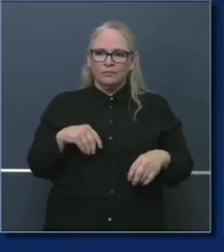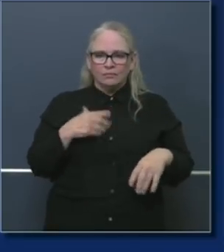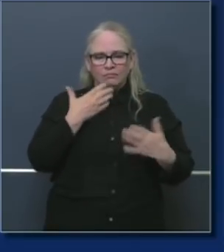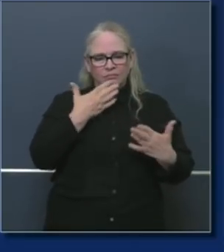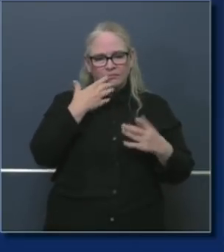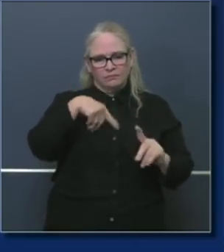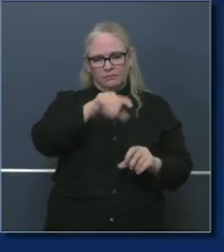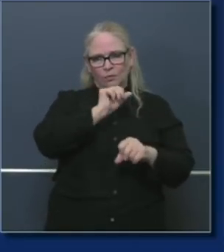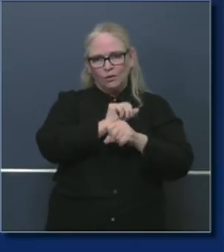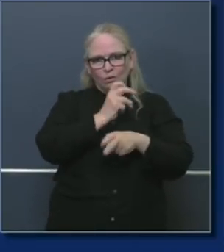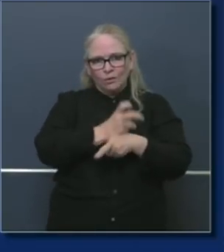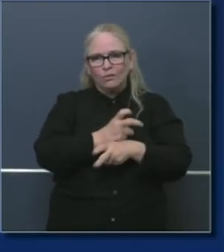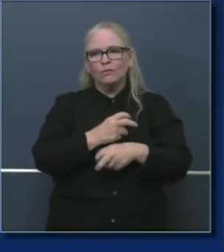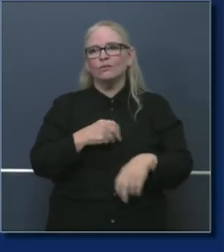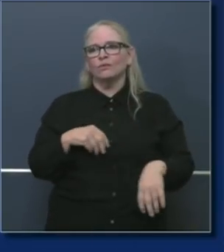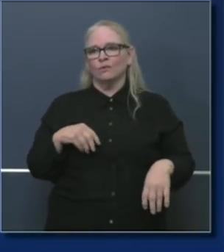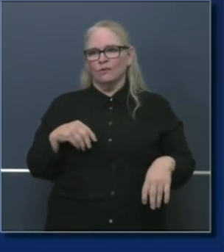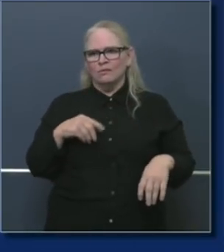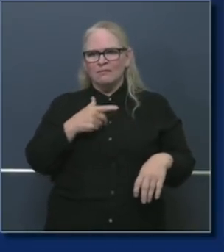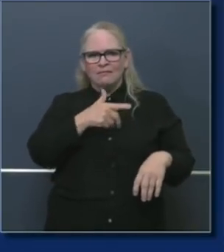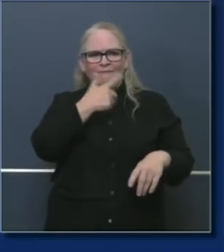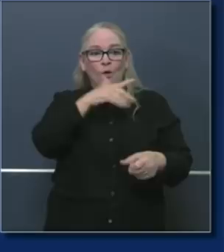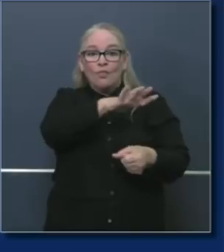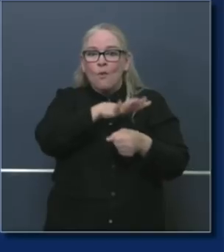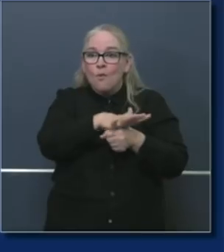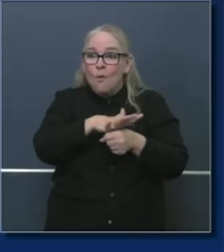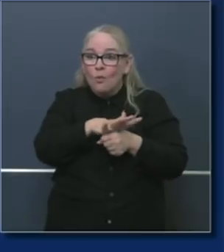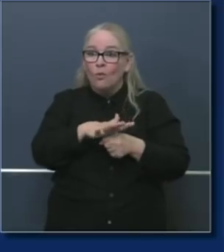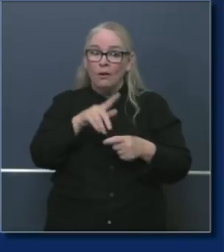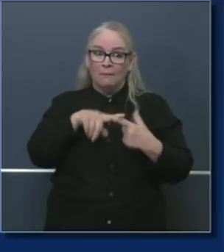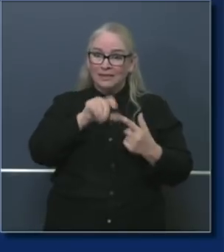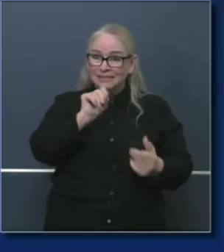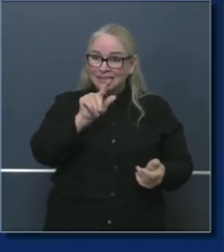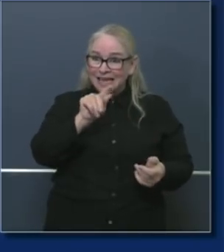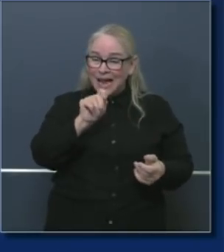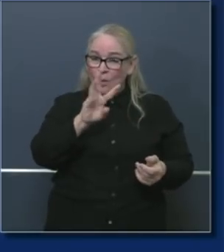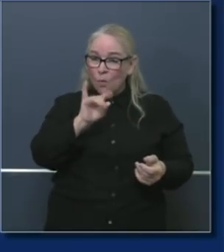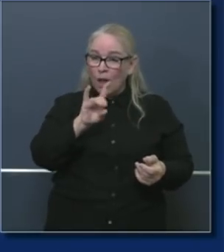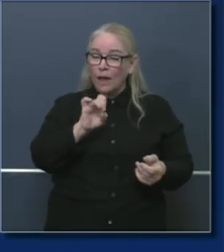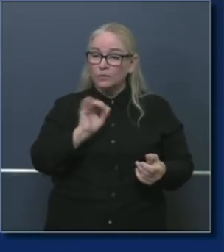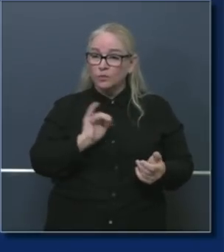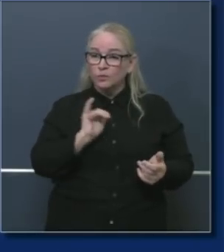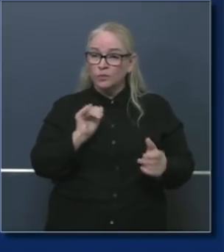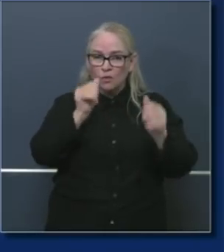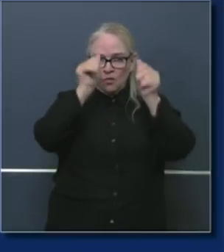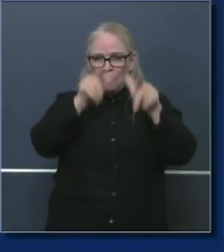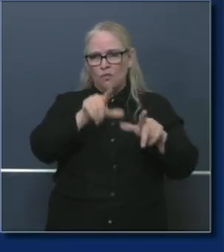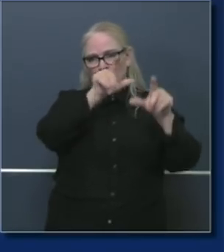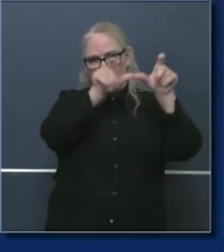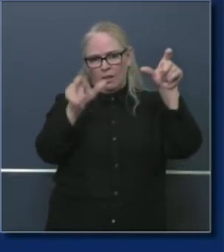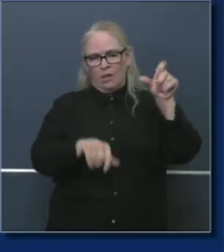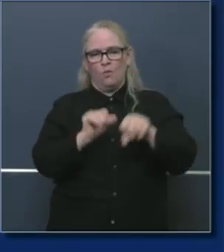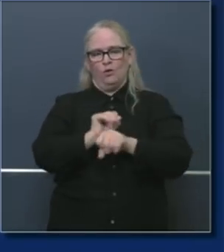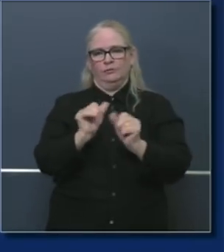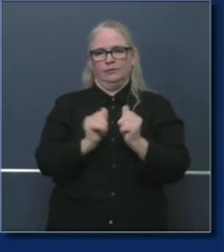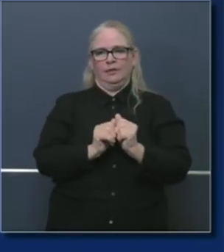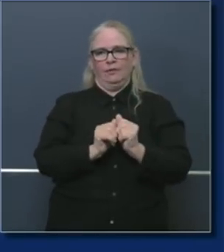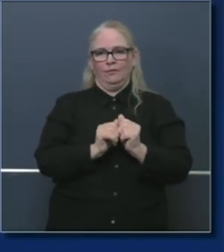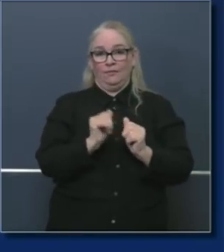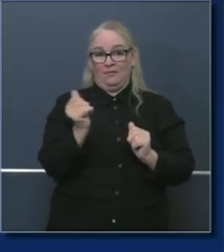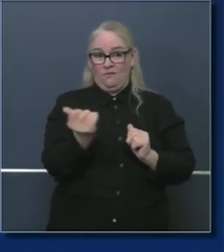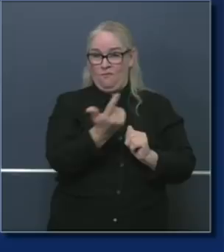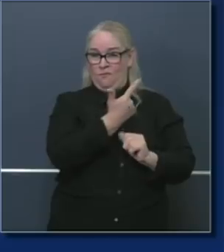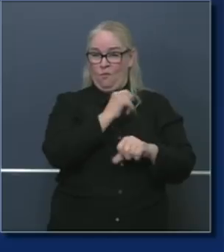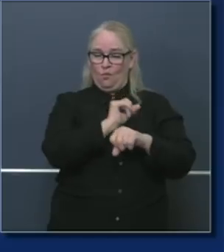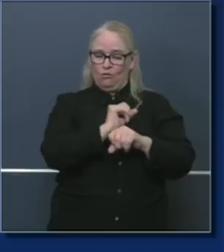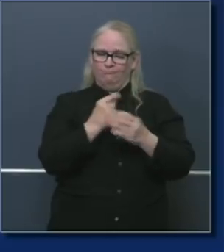just locally, but statewide, coming together, having very challenging conversations, thinking through some very hard